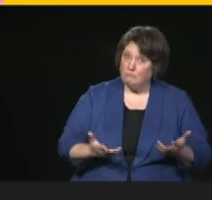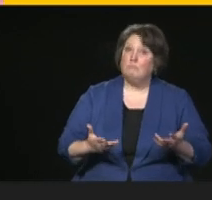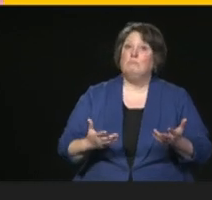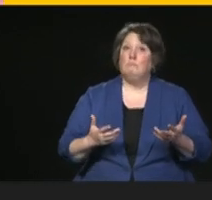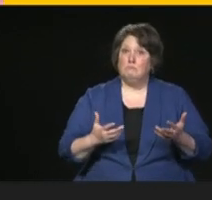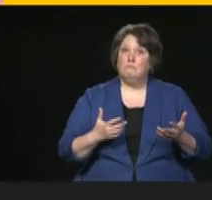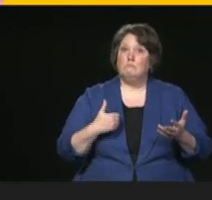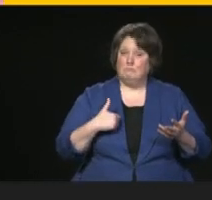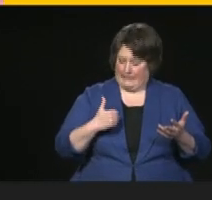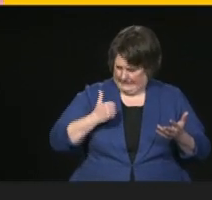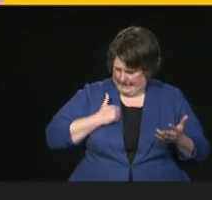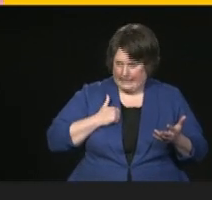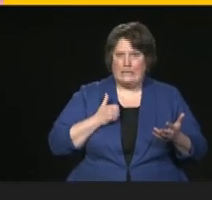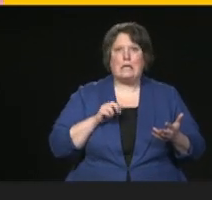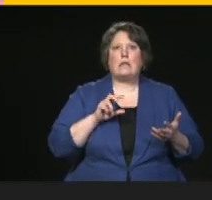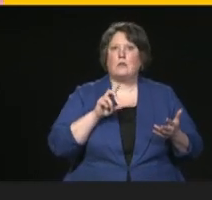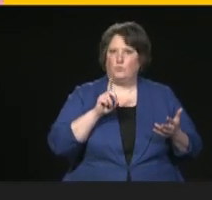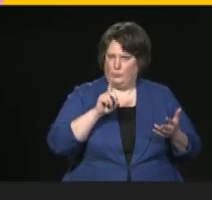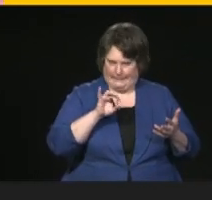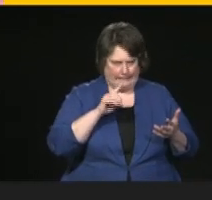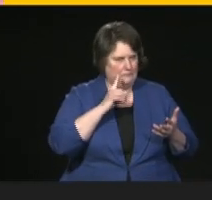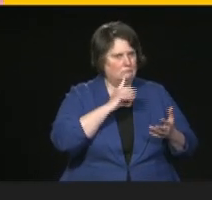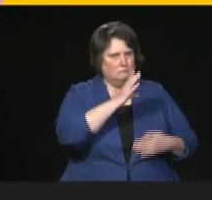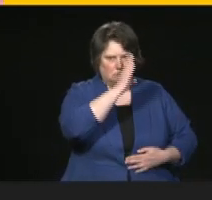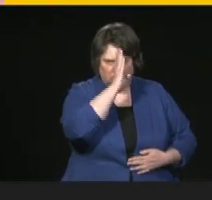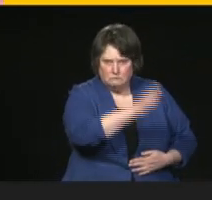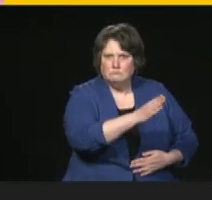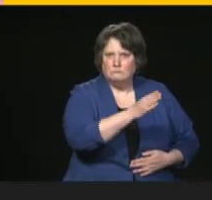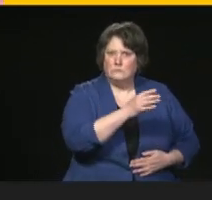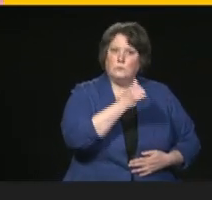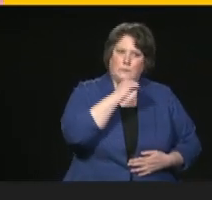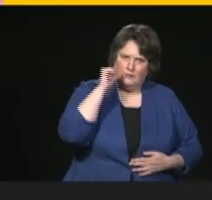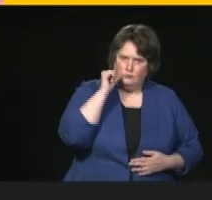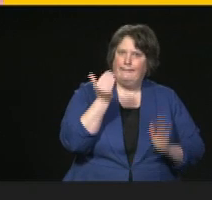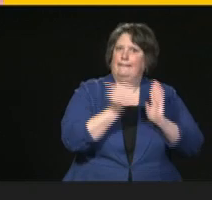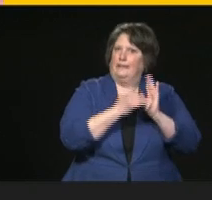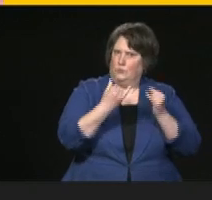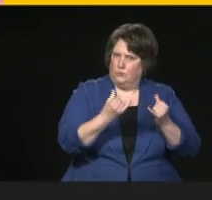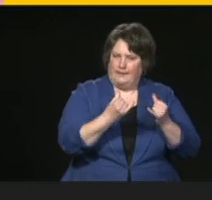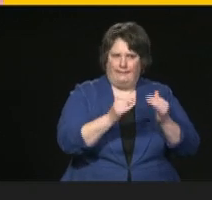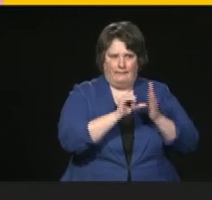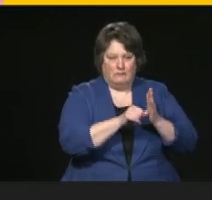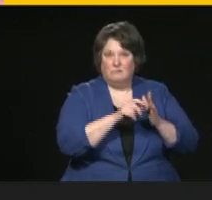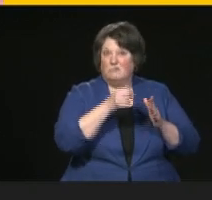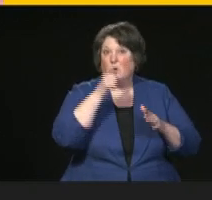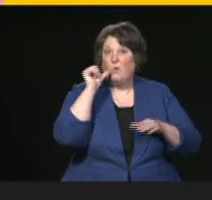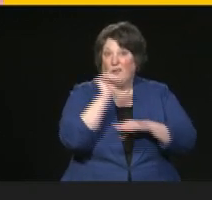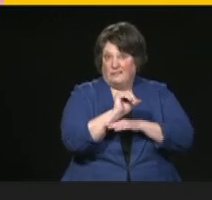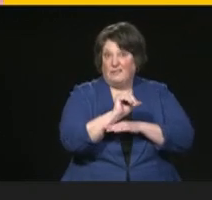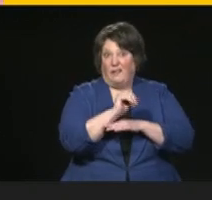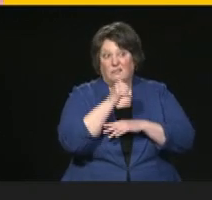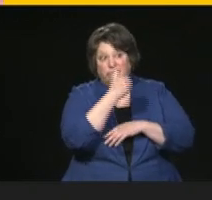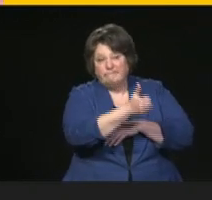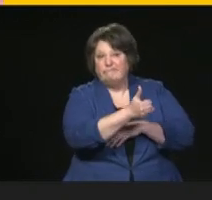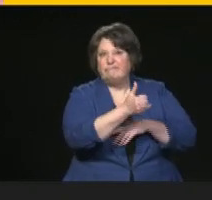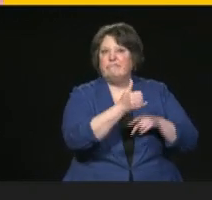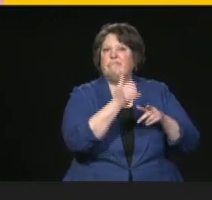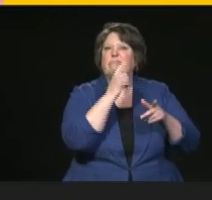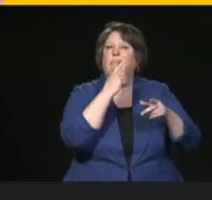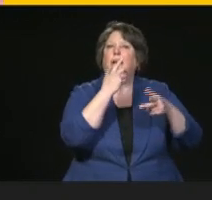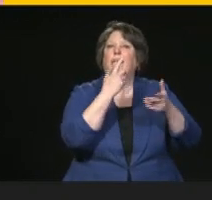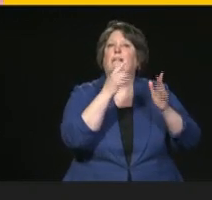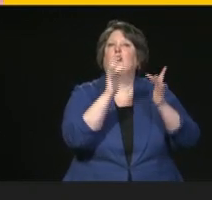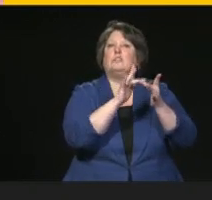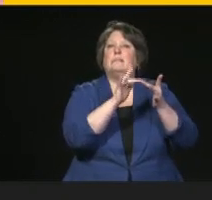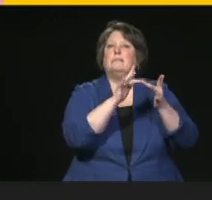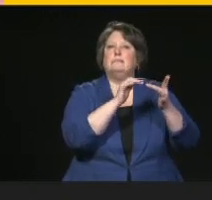energetically. Yesterday and today, I was in touch last night and this morning with our ambassador, Ambassador Hillman, to the United States.